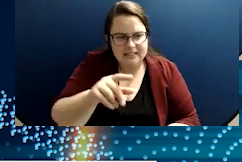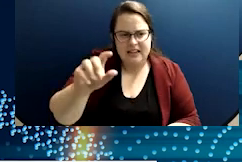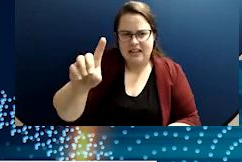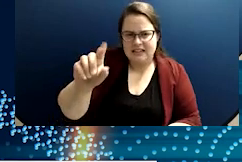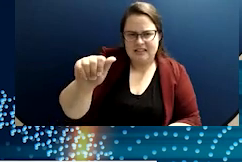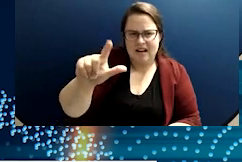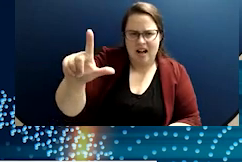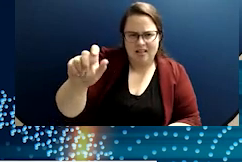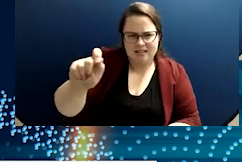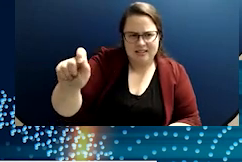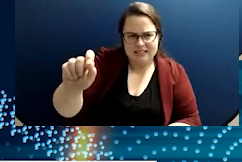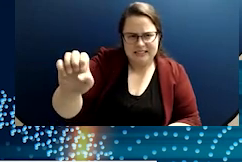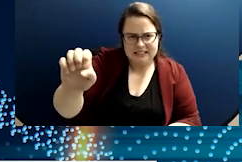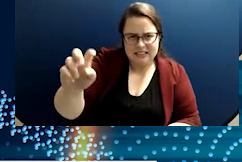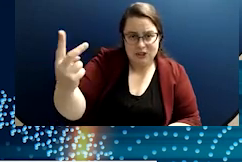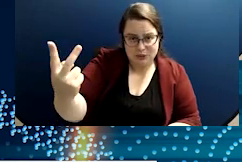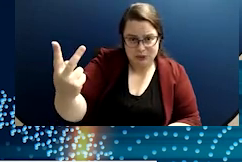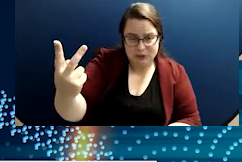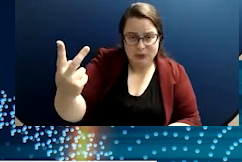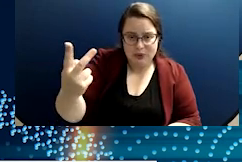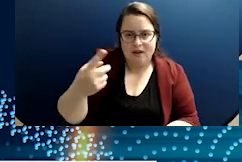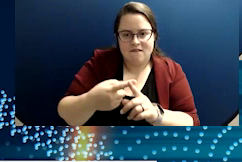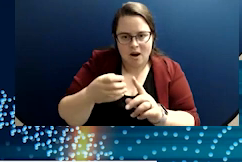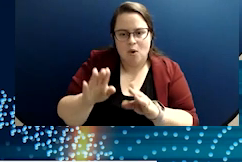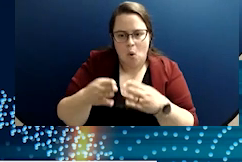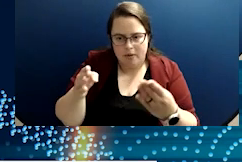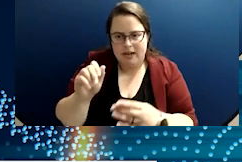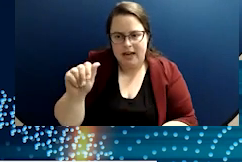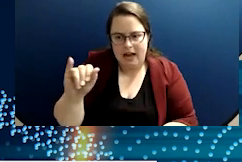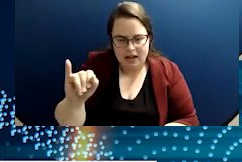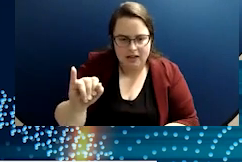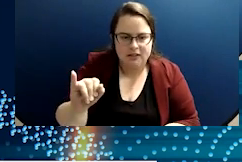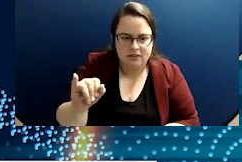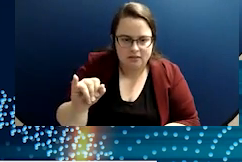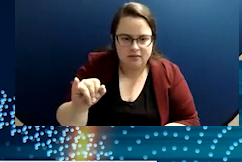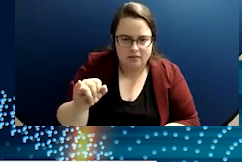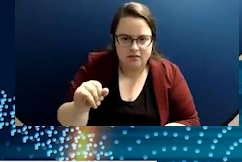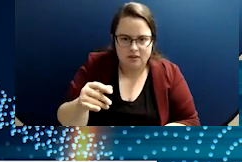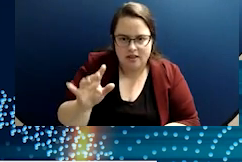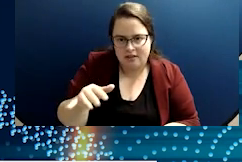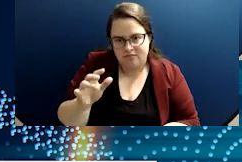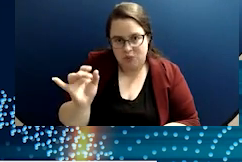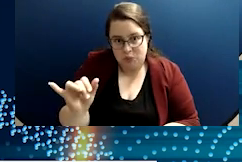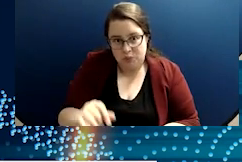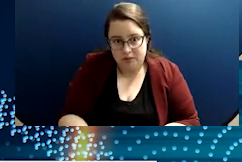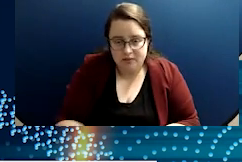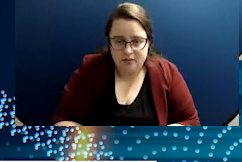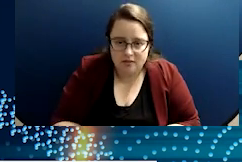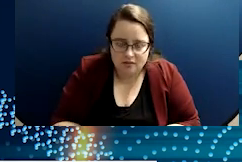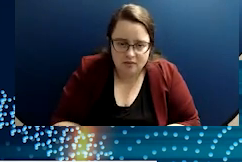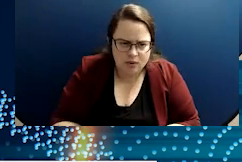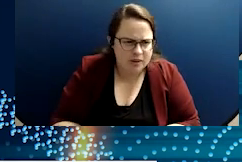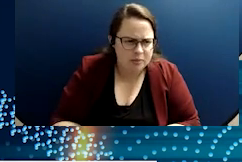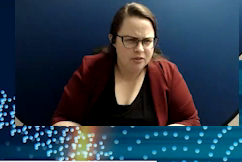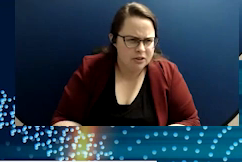and this was their image generator tool that they had created as well too. So.